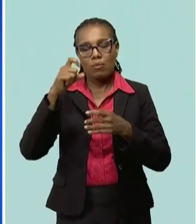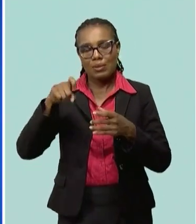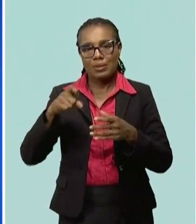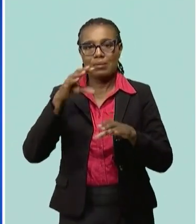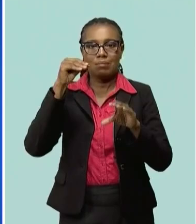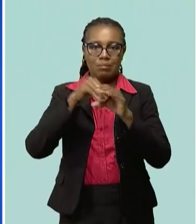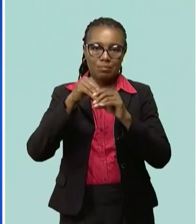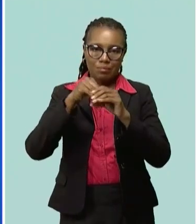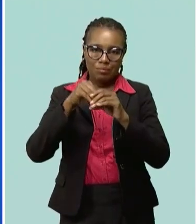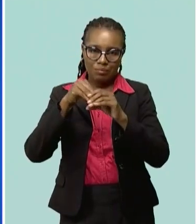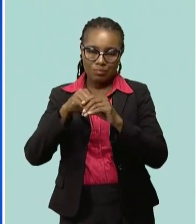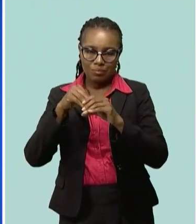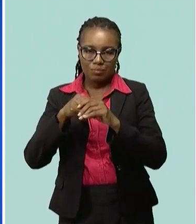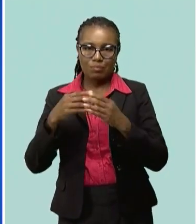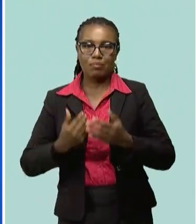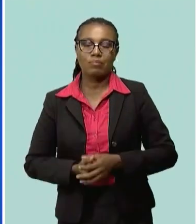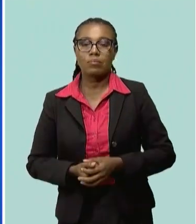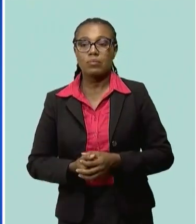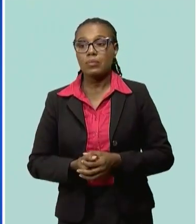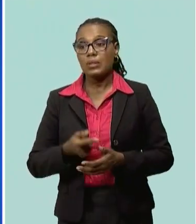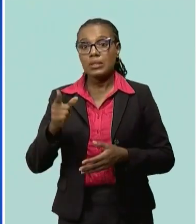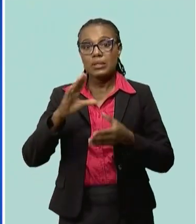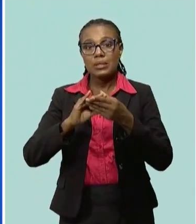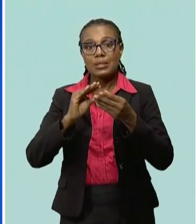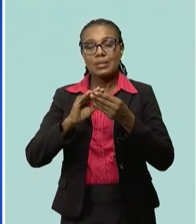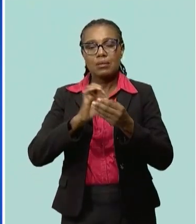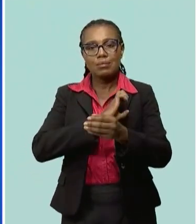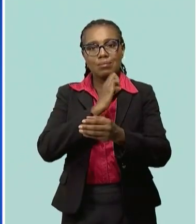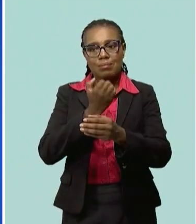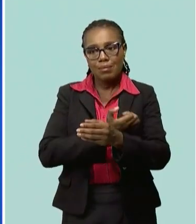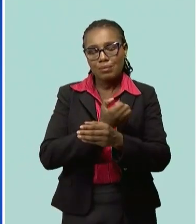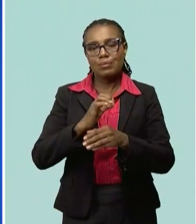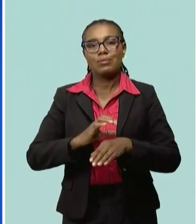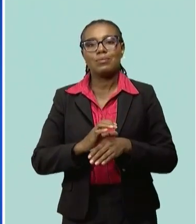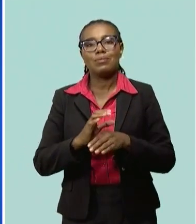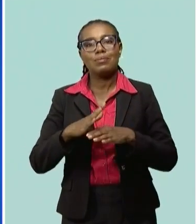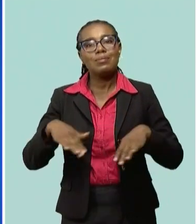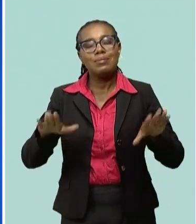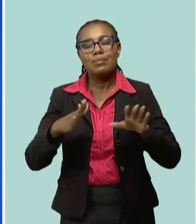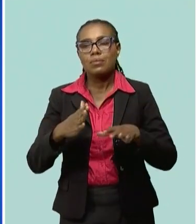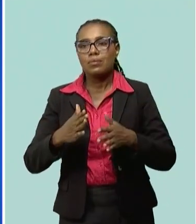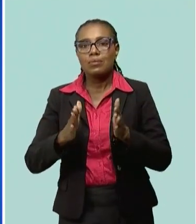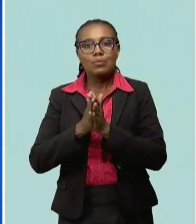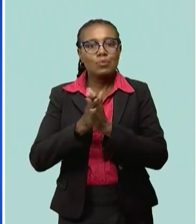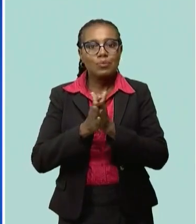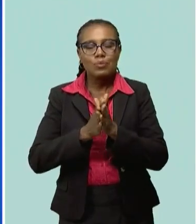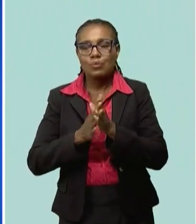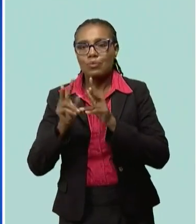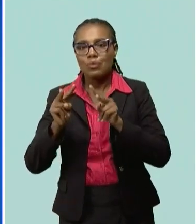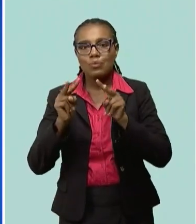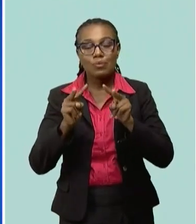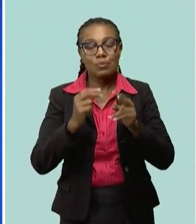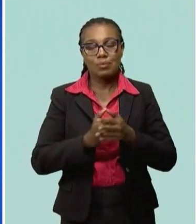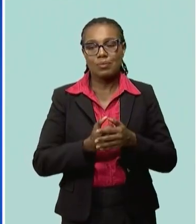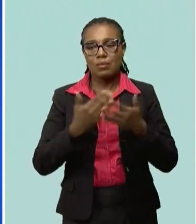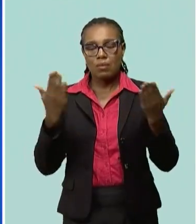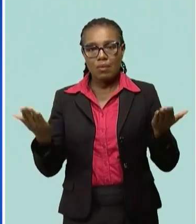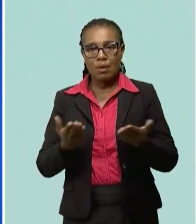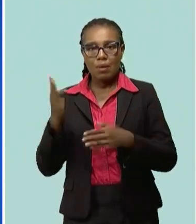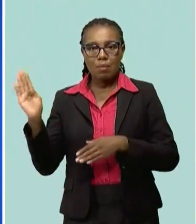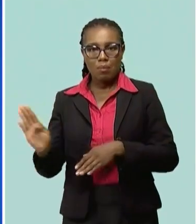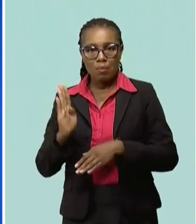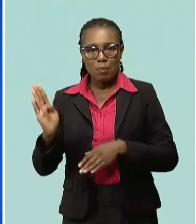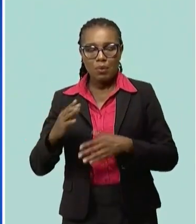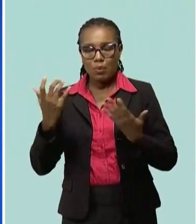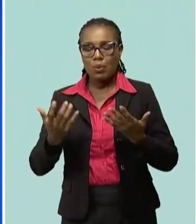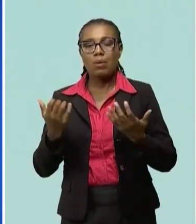investment. Senator Cummins says the energy sector is abuzz with activity and has given notice Barbados will play host to a global